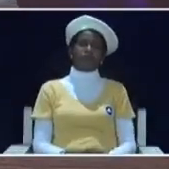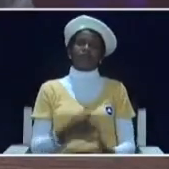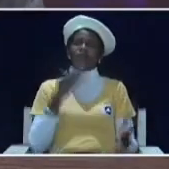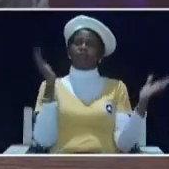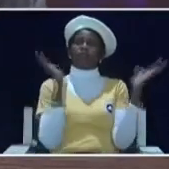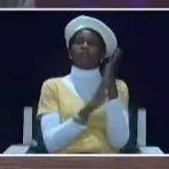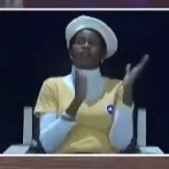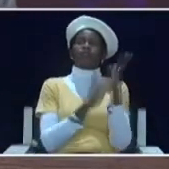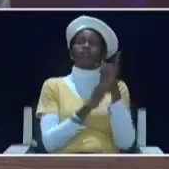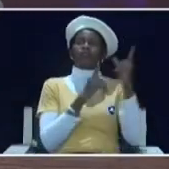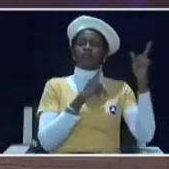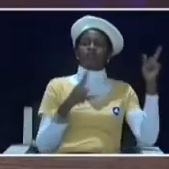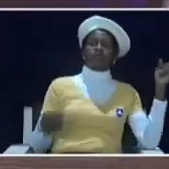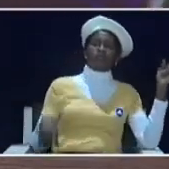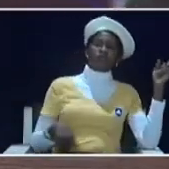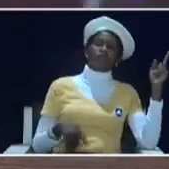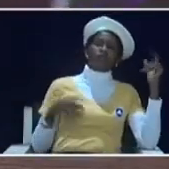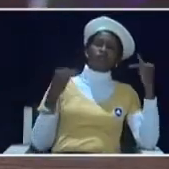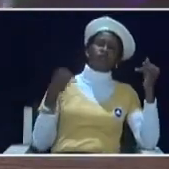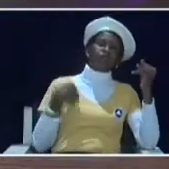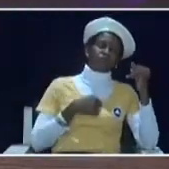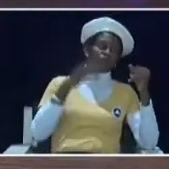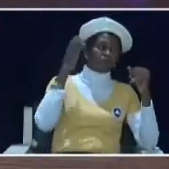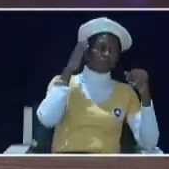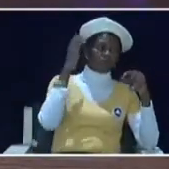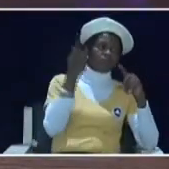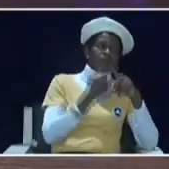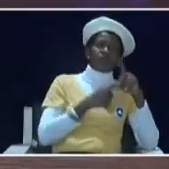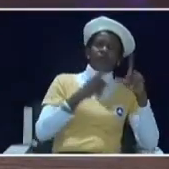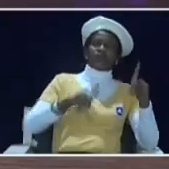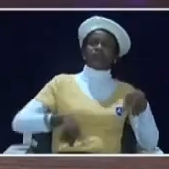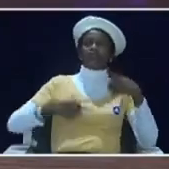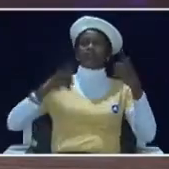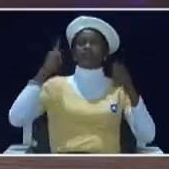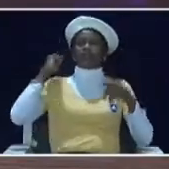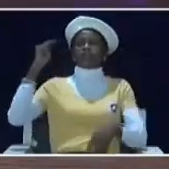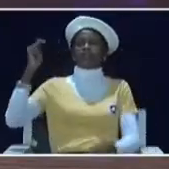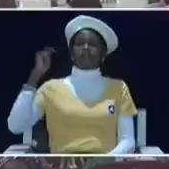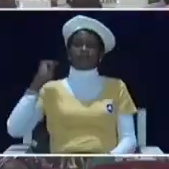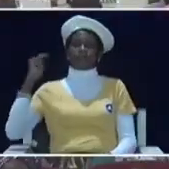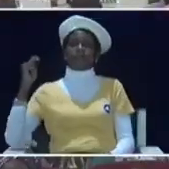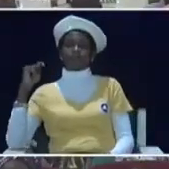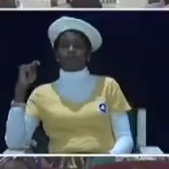Praise the name of the Lord. Now we will hear from the live testifiers.